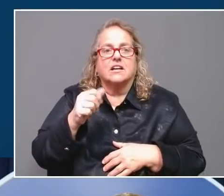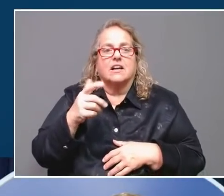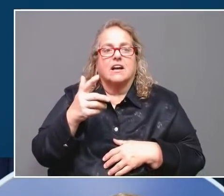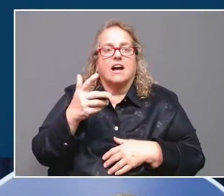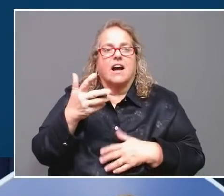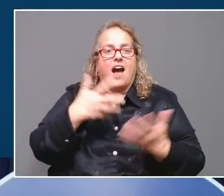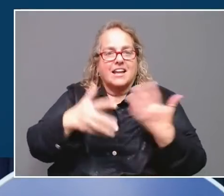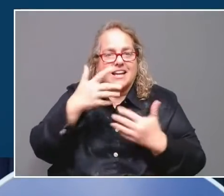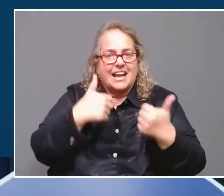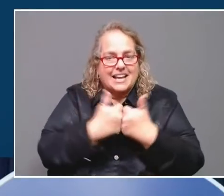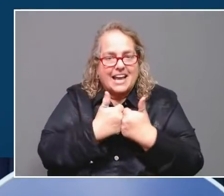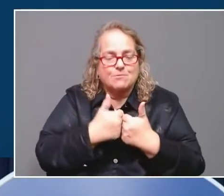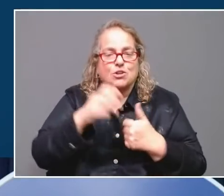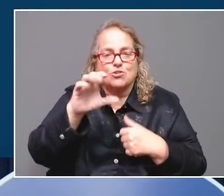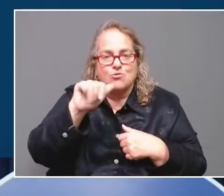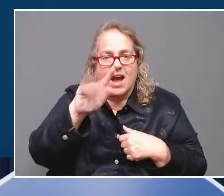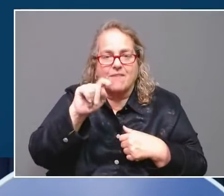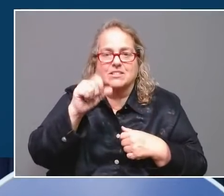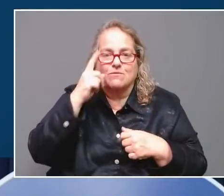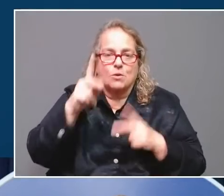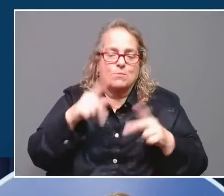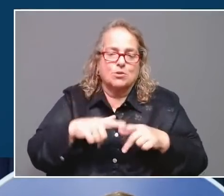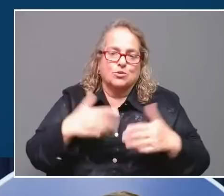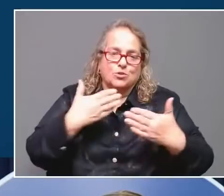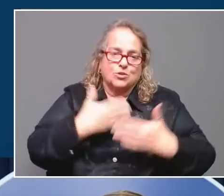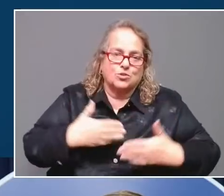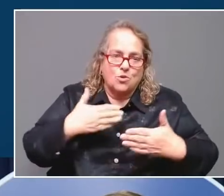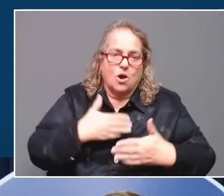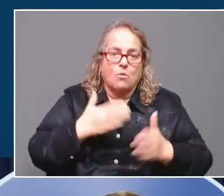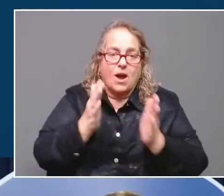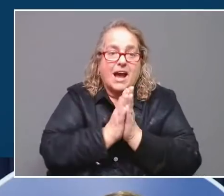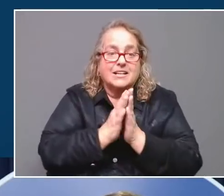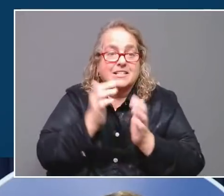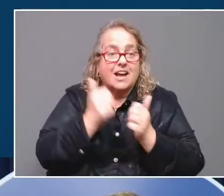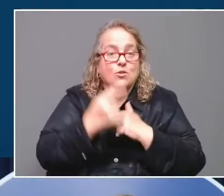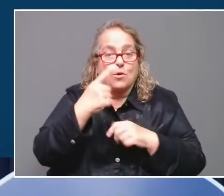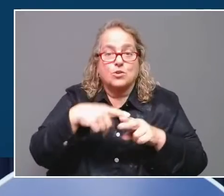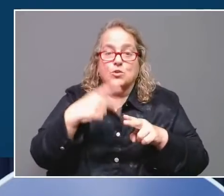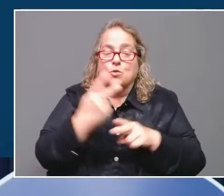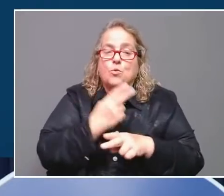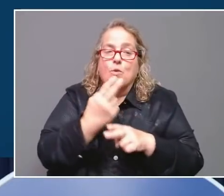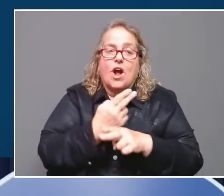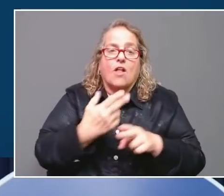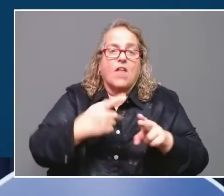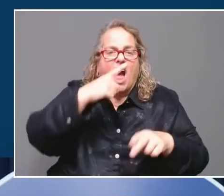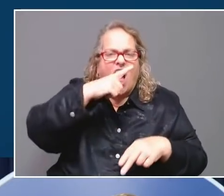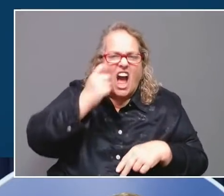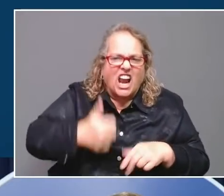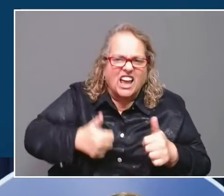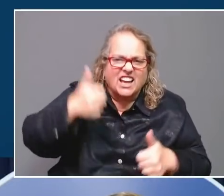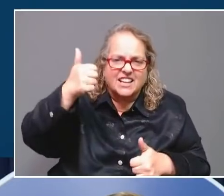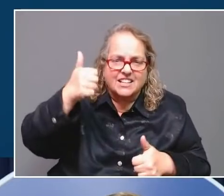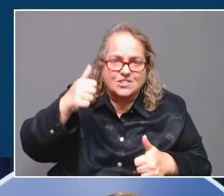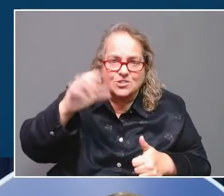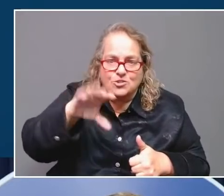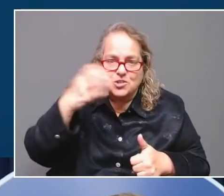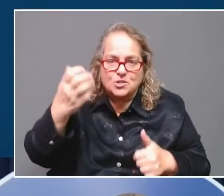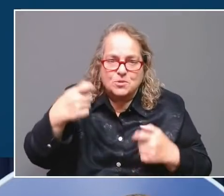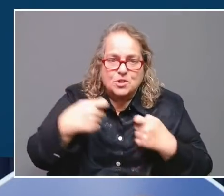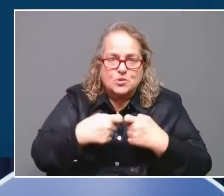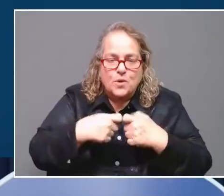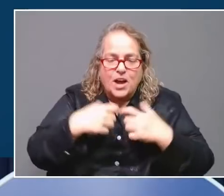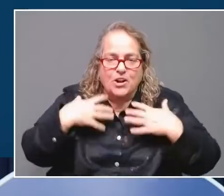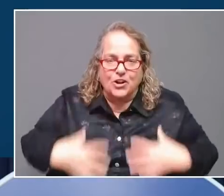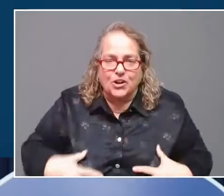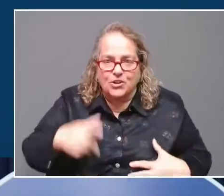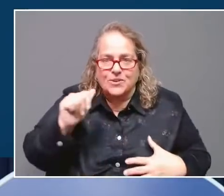people to enjoy. We're asking everyone to wear the ugliest Christmas sweater that they can find, but we are happy to see you whether